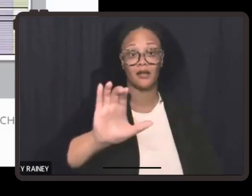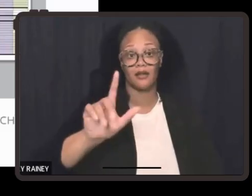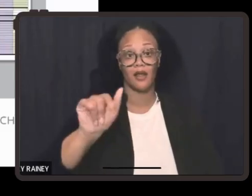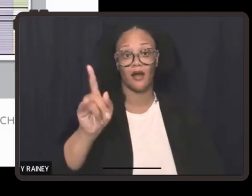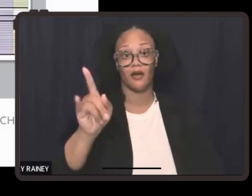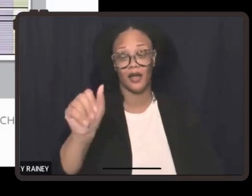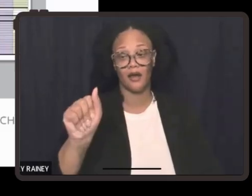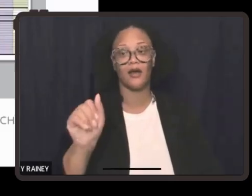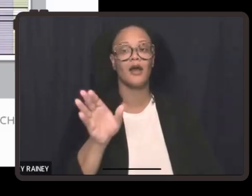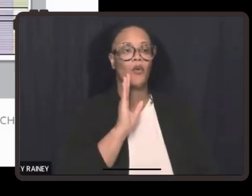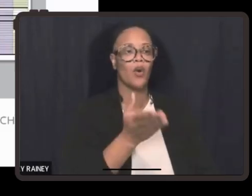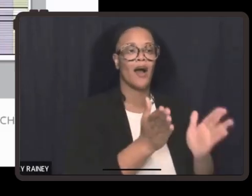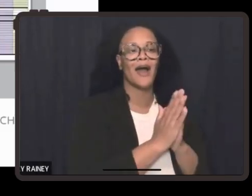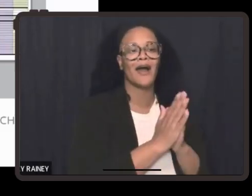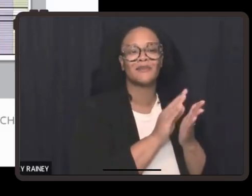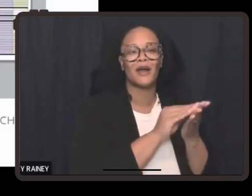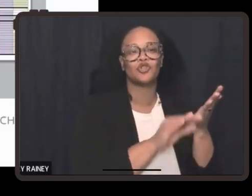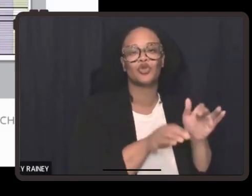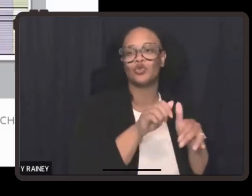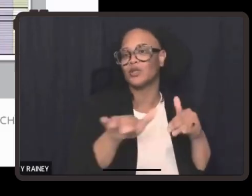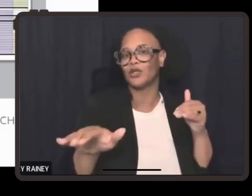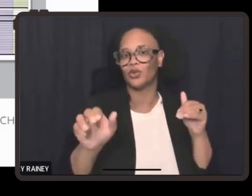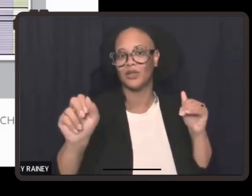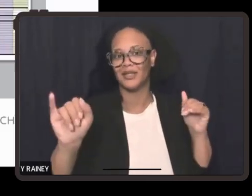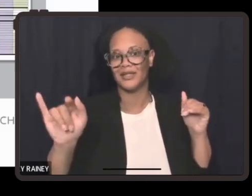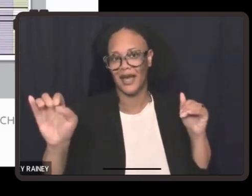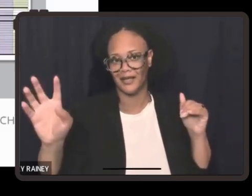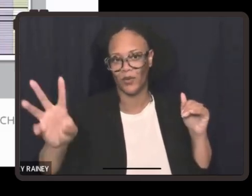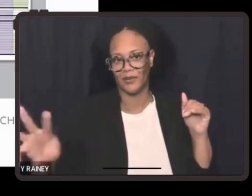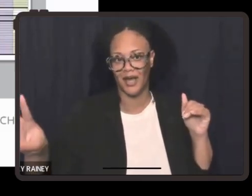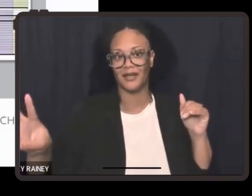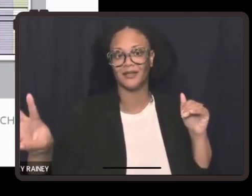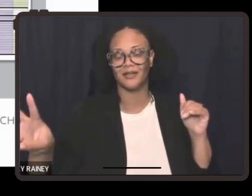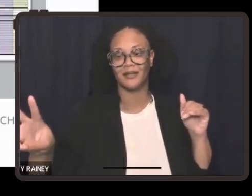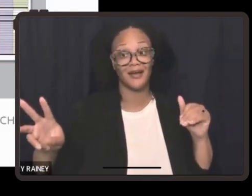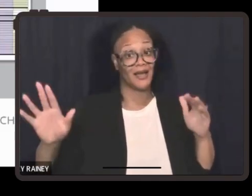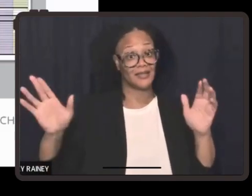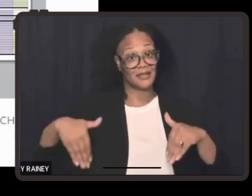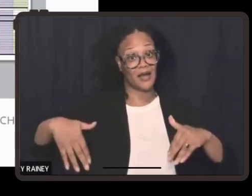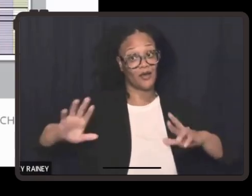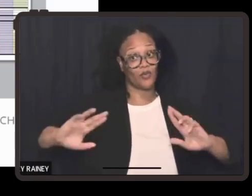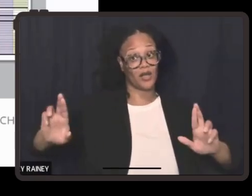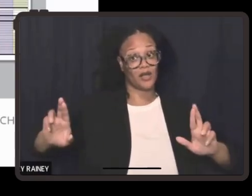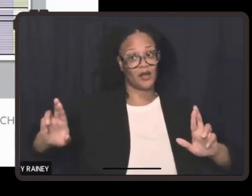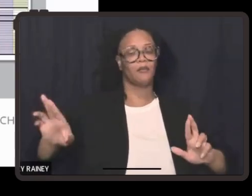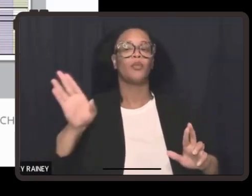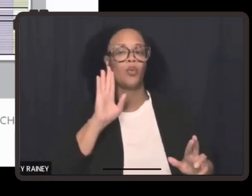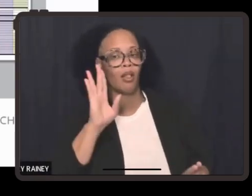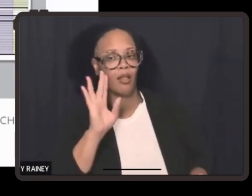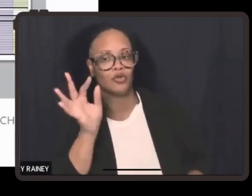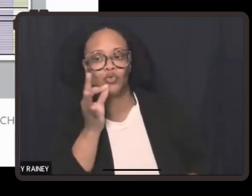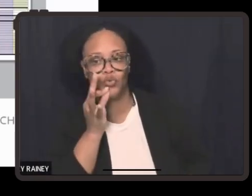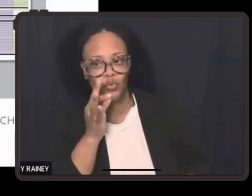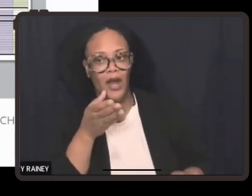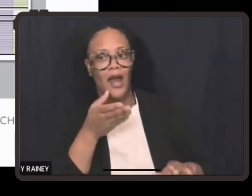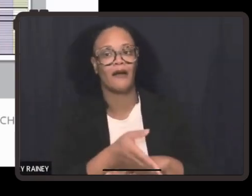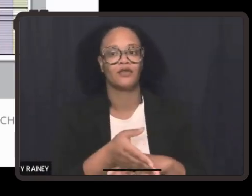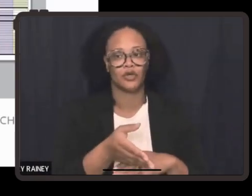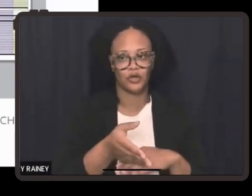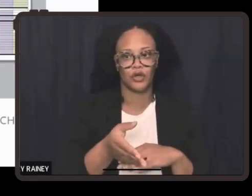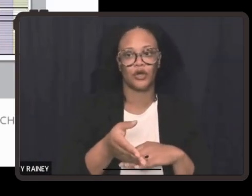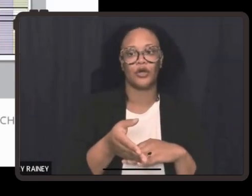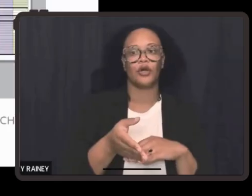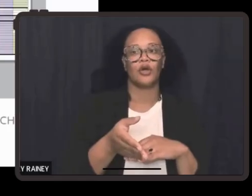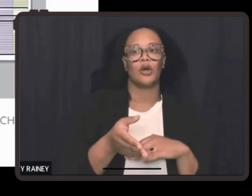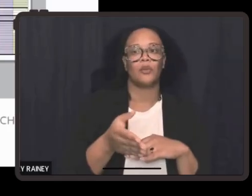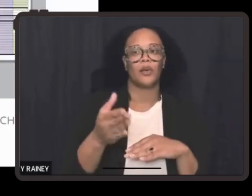give you the site. It's not up yet. It will be up once we get a tick from ethics. This is our POTS video. This is